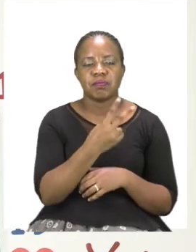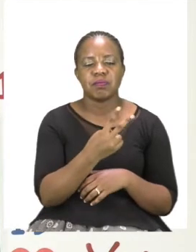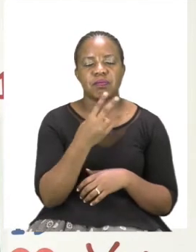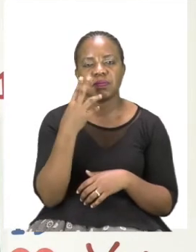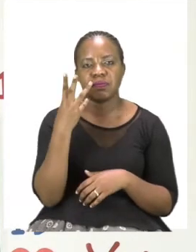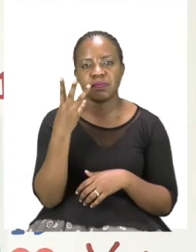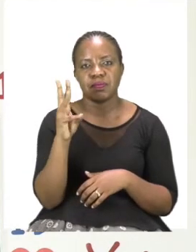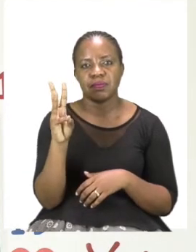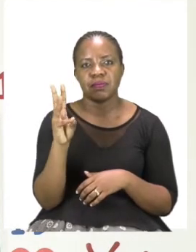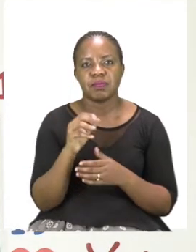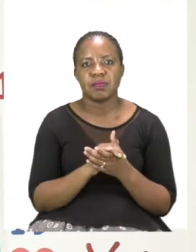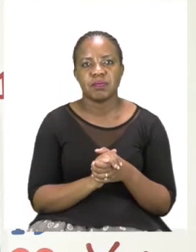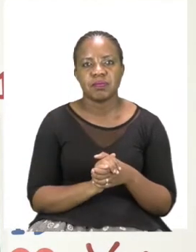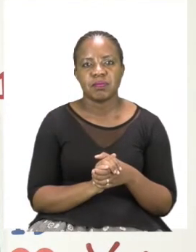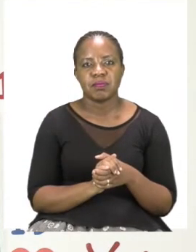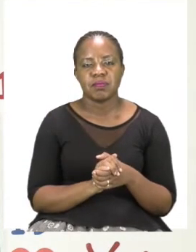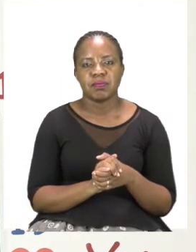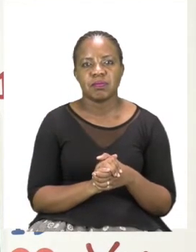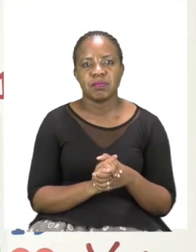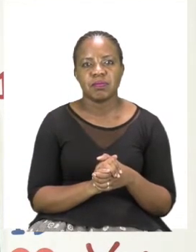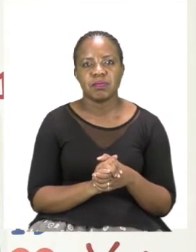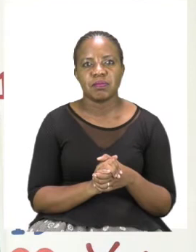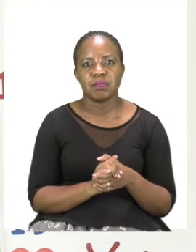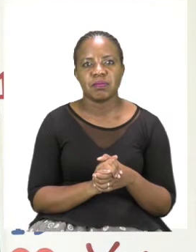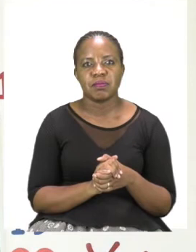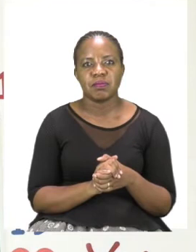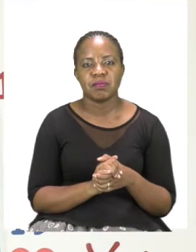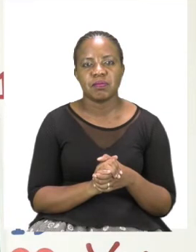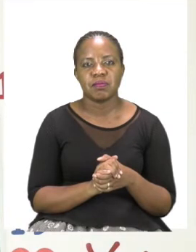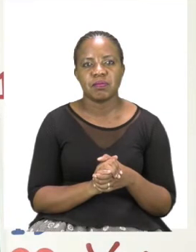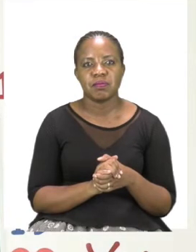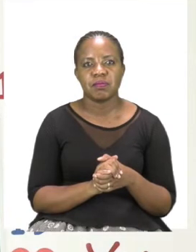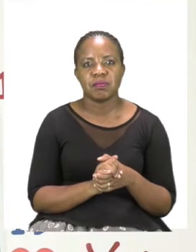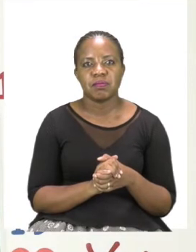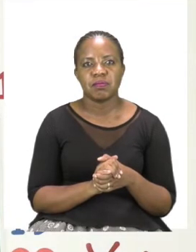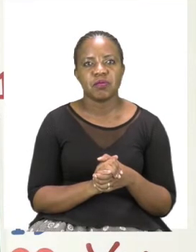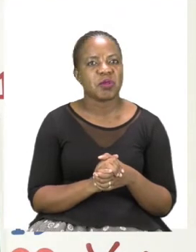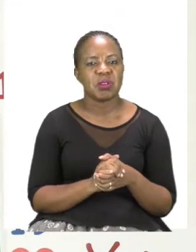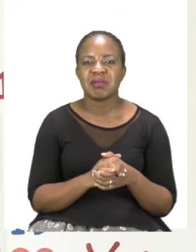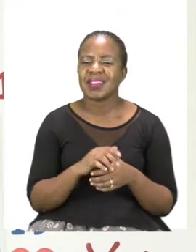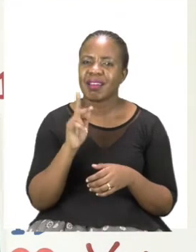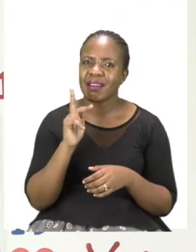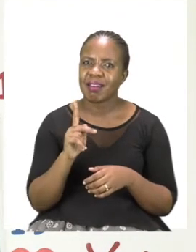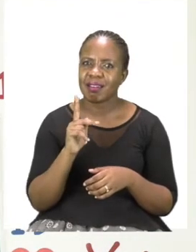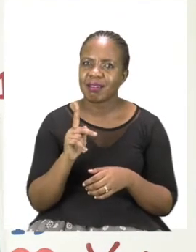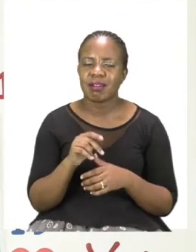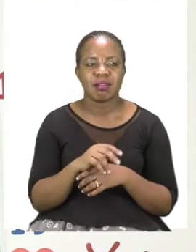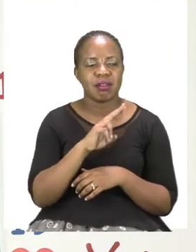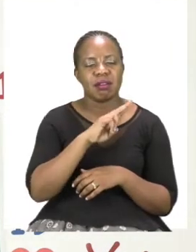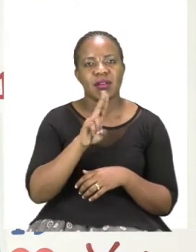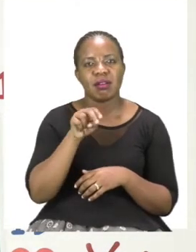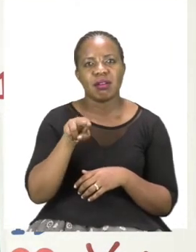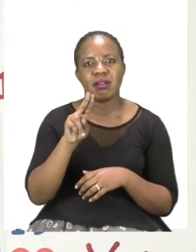26. Now with that one, boys and girls, we do not have hundreds. So again, we are going